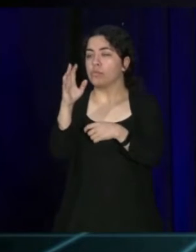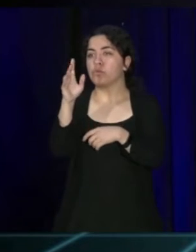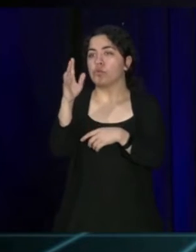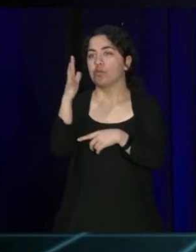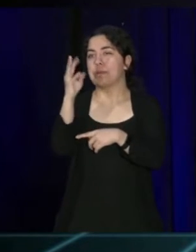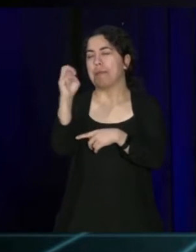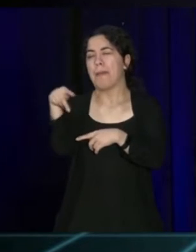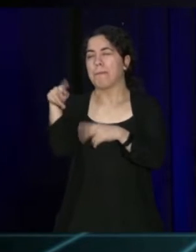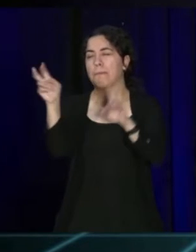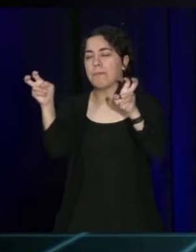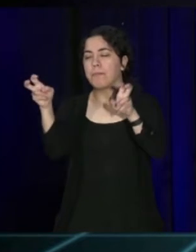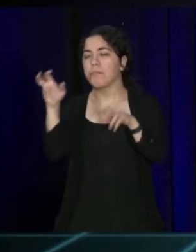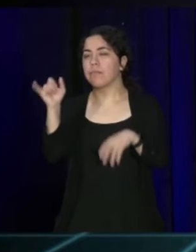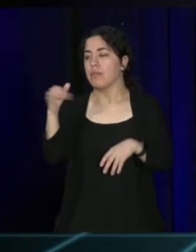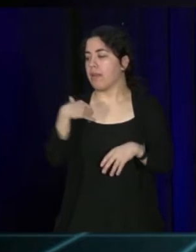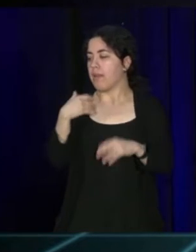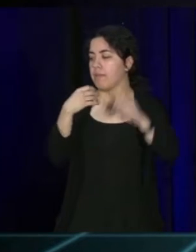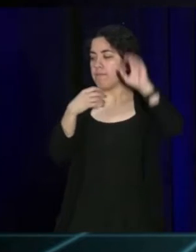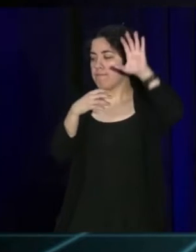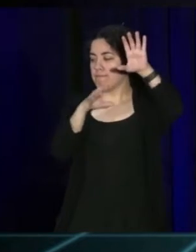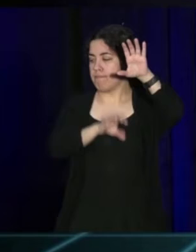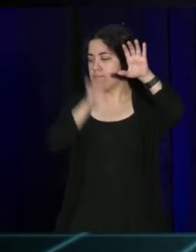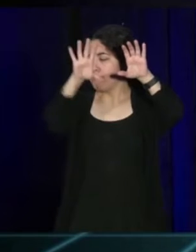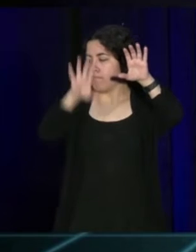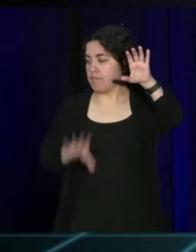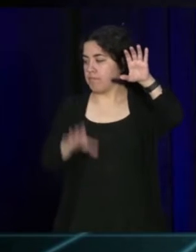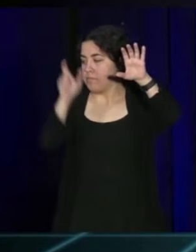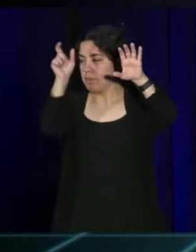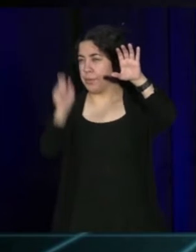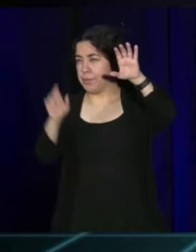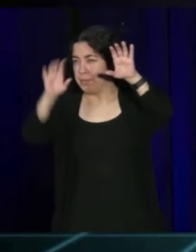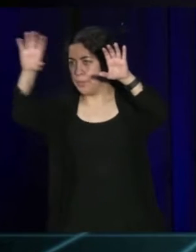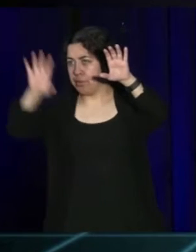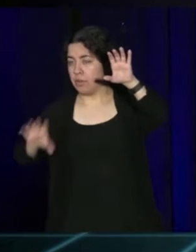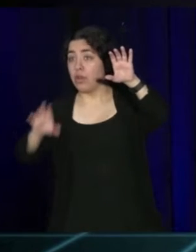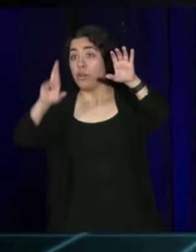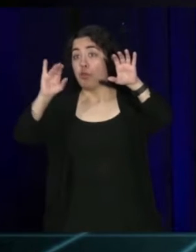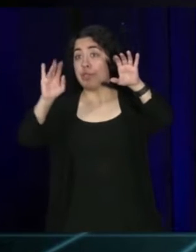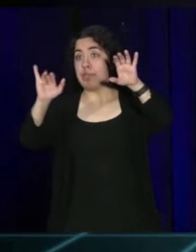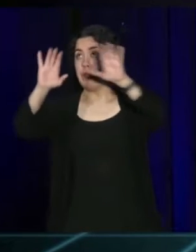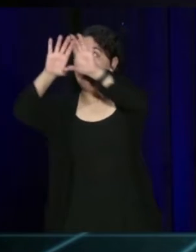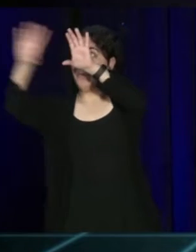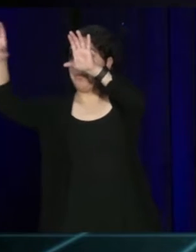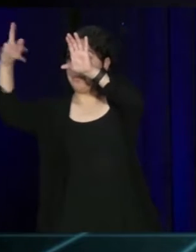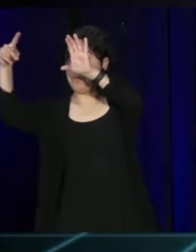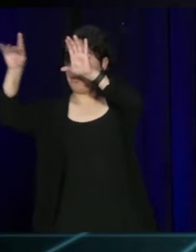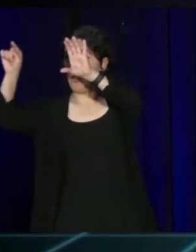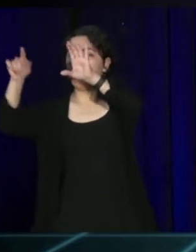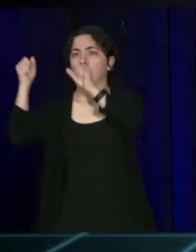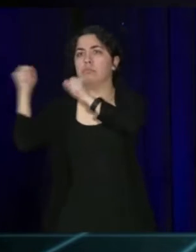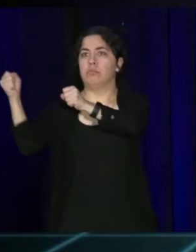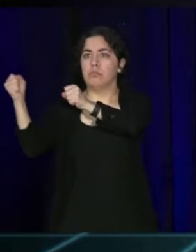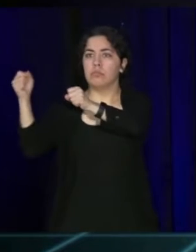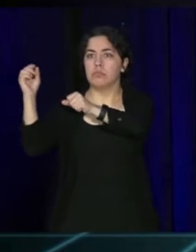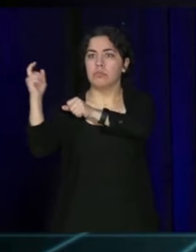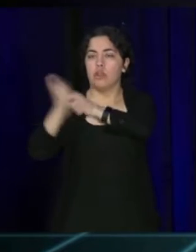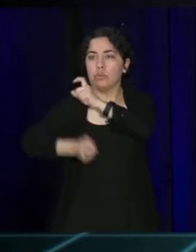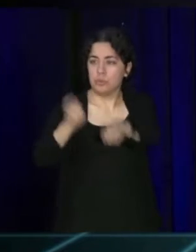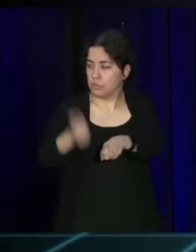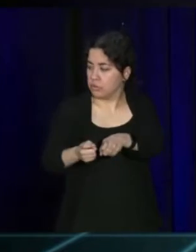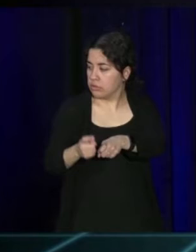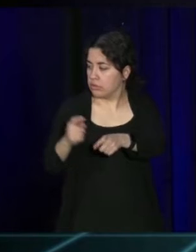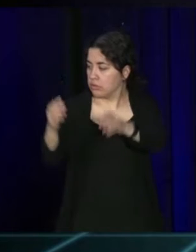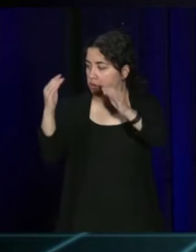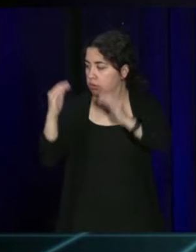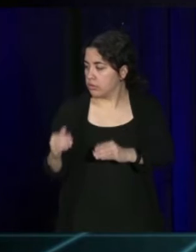of contributions. Sebastian's got a ton of contributions. And what's really cool is like you can now see who's coming up in the React